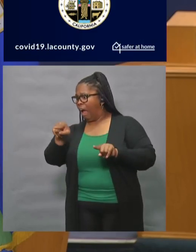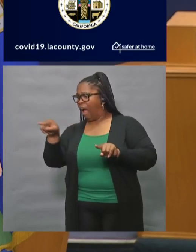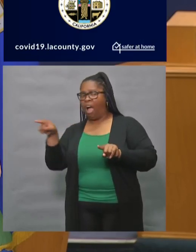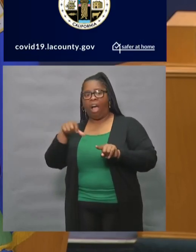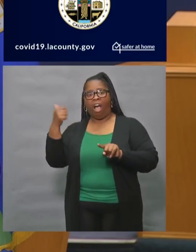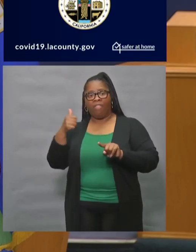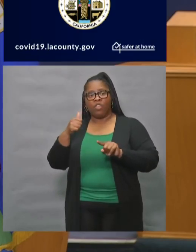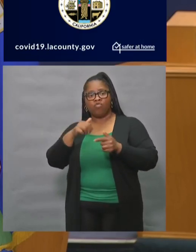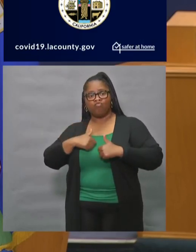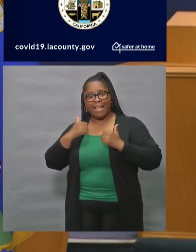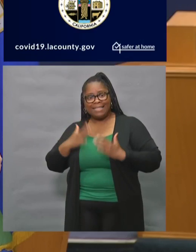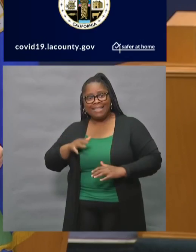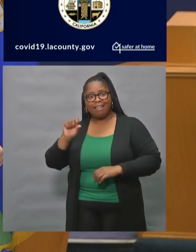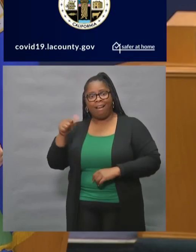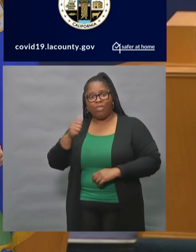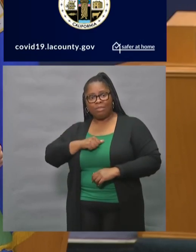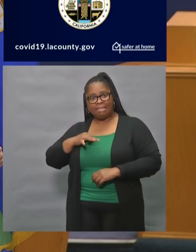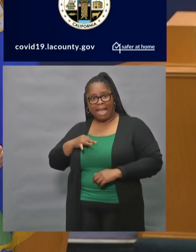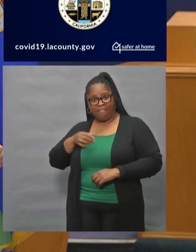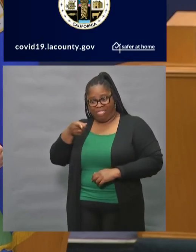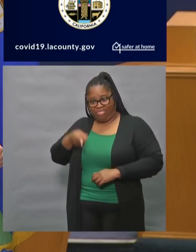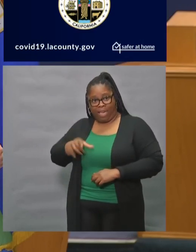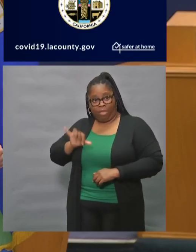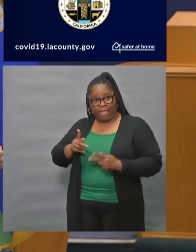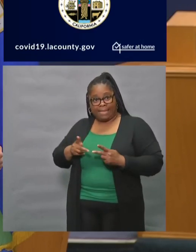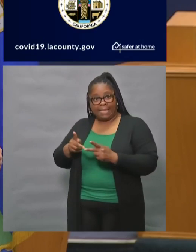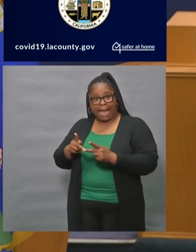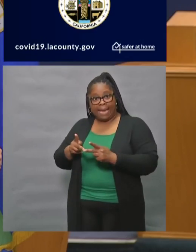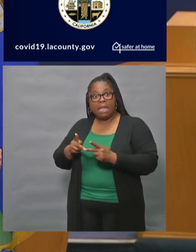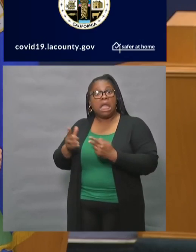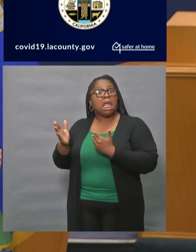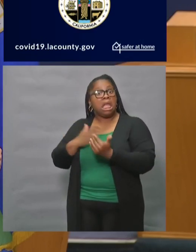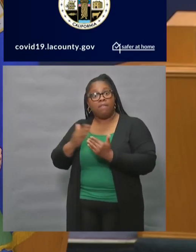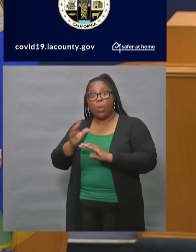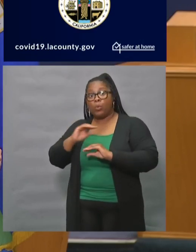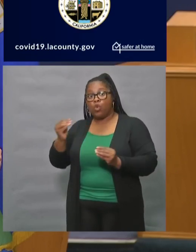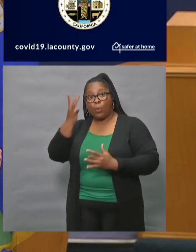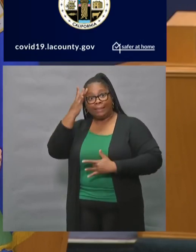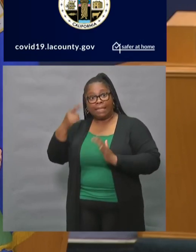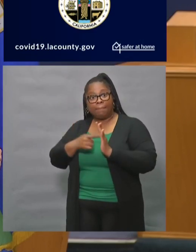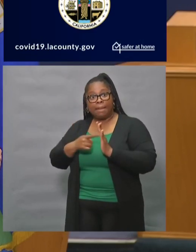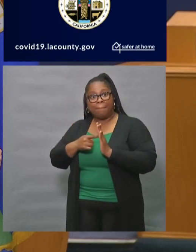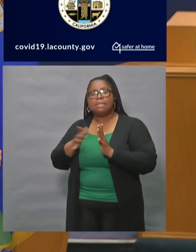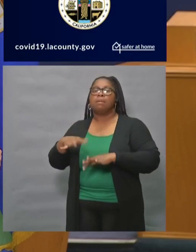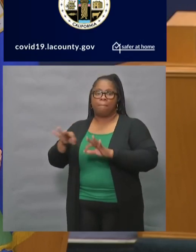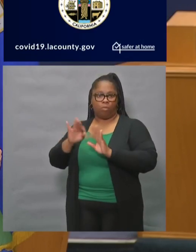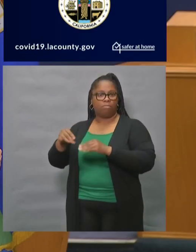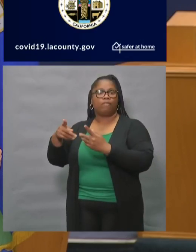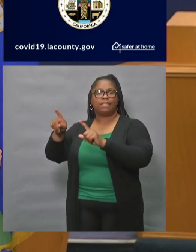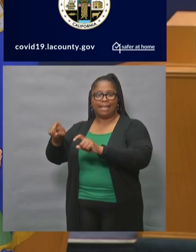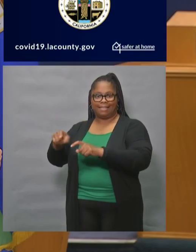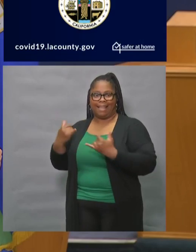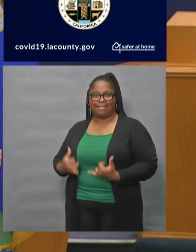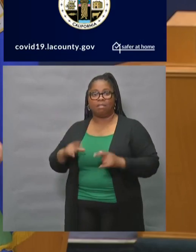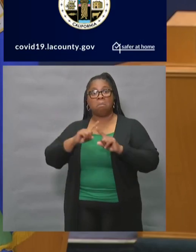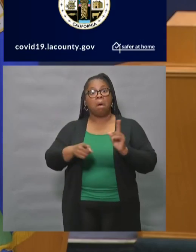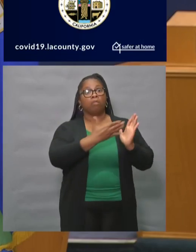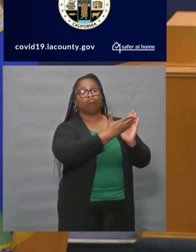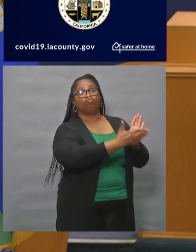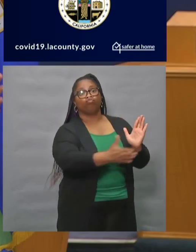be an indication for doing asymptomatic testing of other individuals within the location. But at this point, there is not thought to